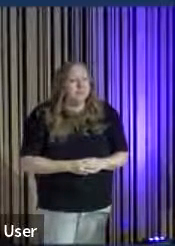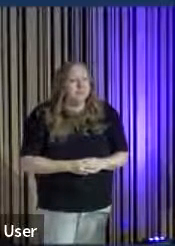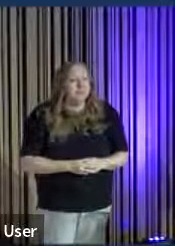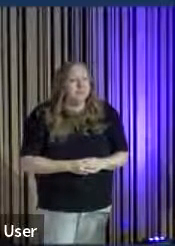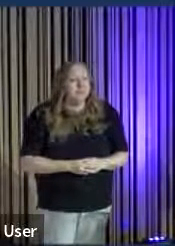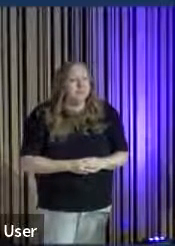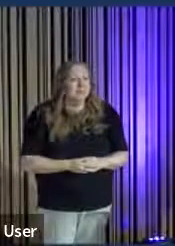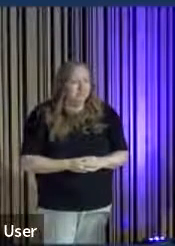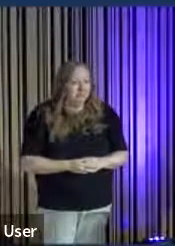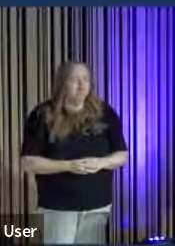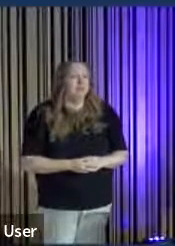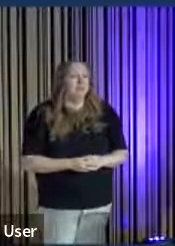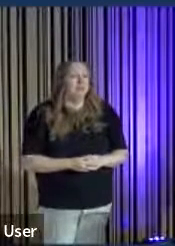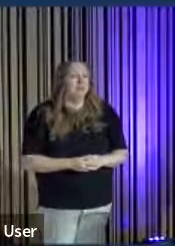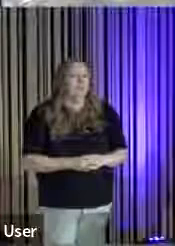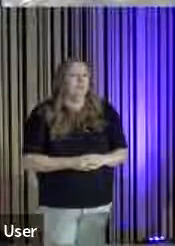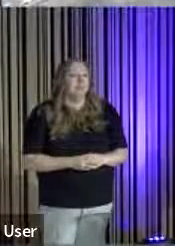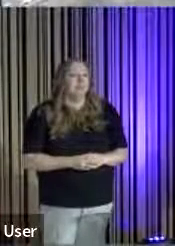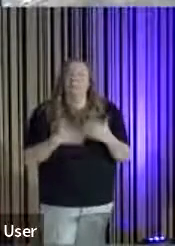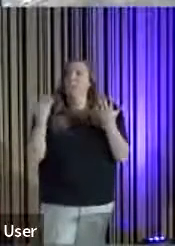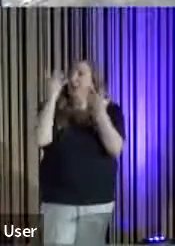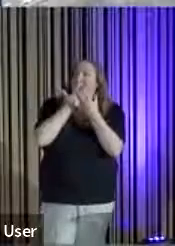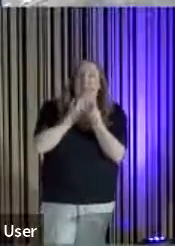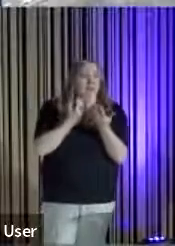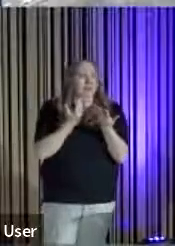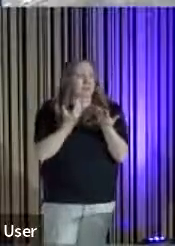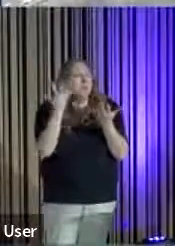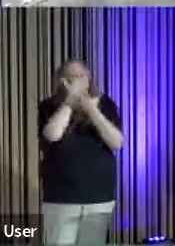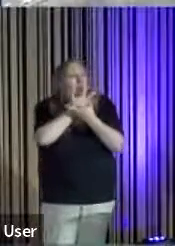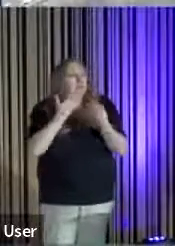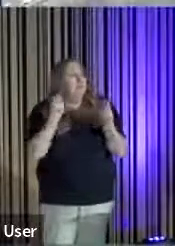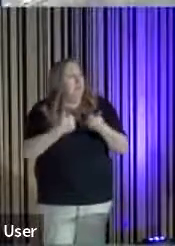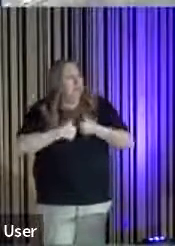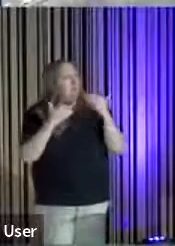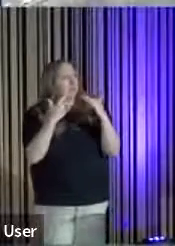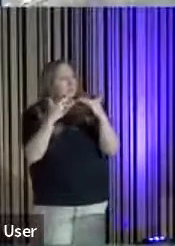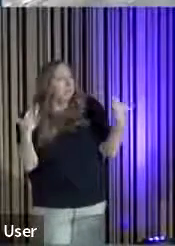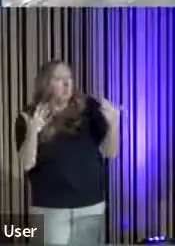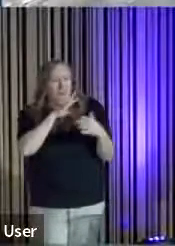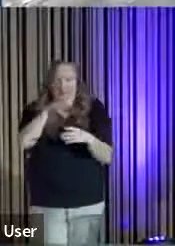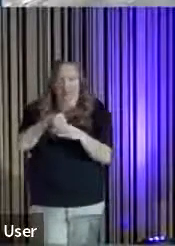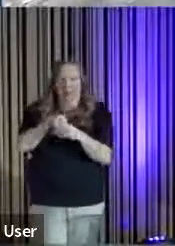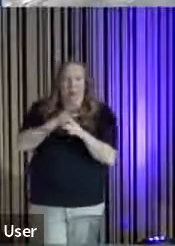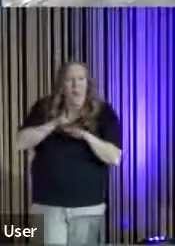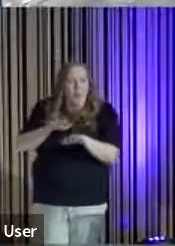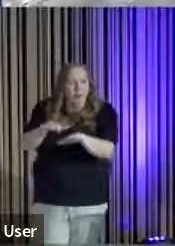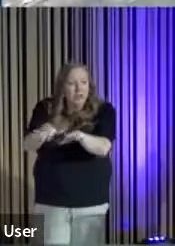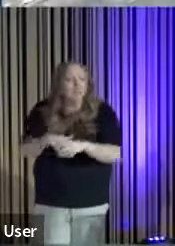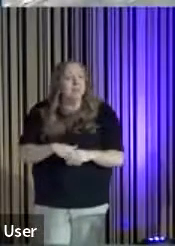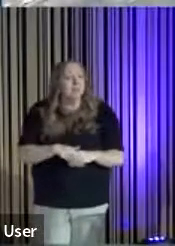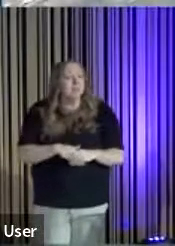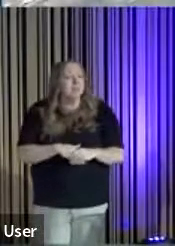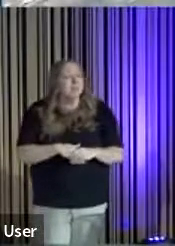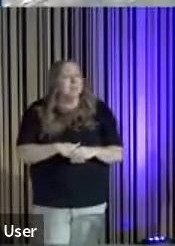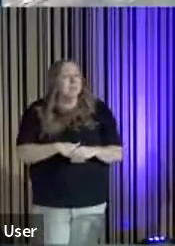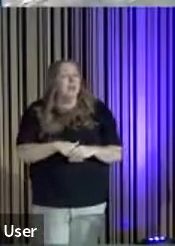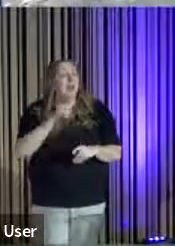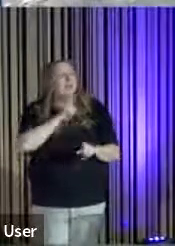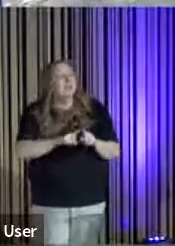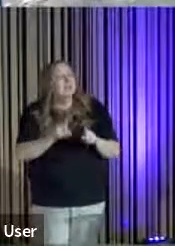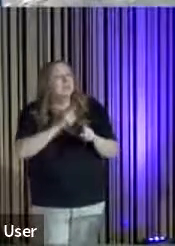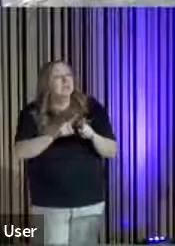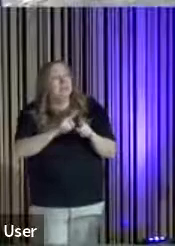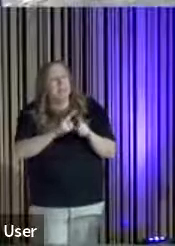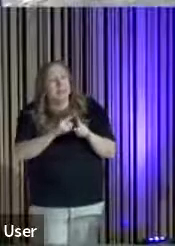So we have beautiful diversity of life, and we also have microscopic organisms that do